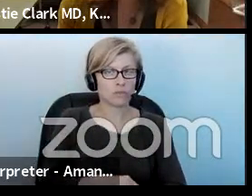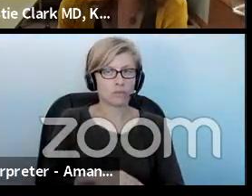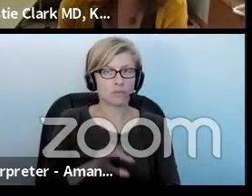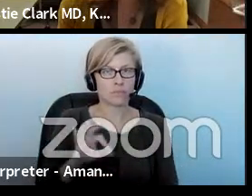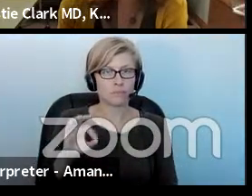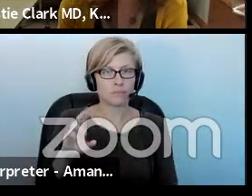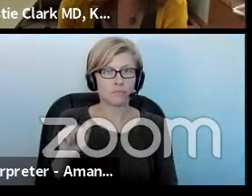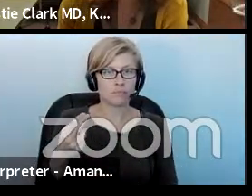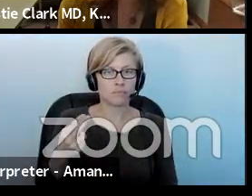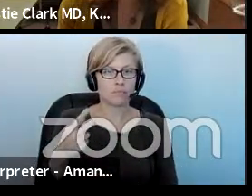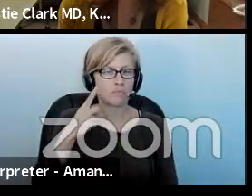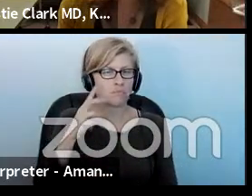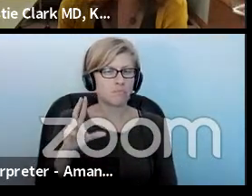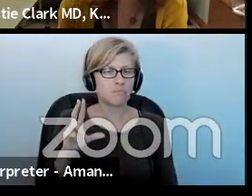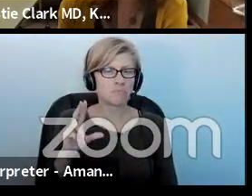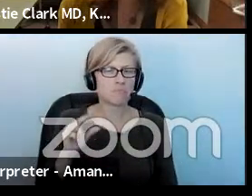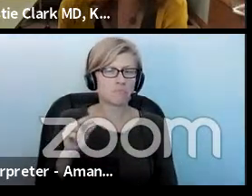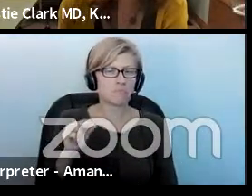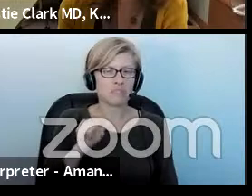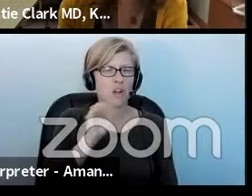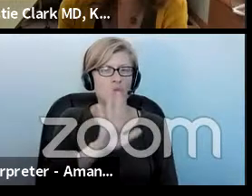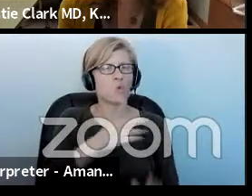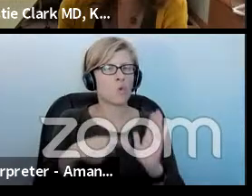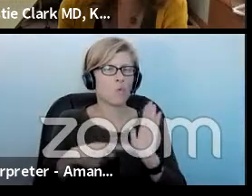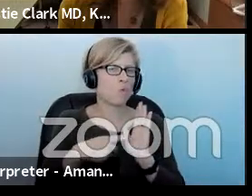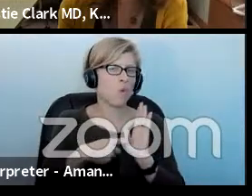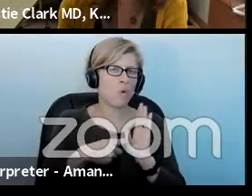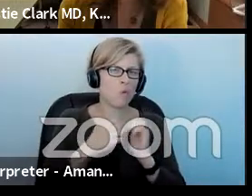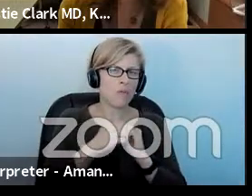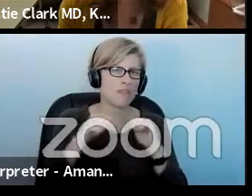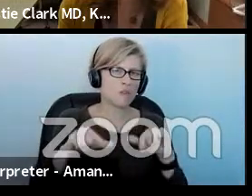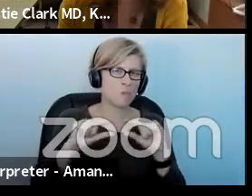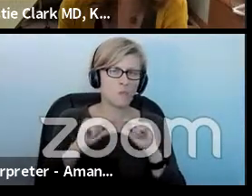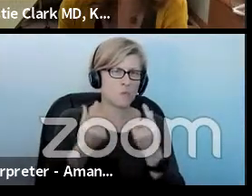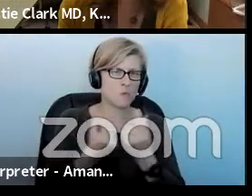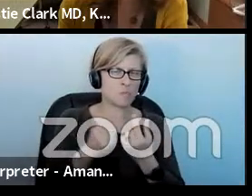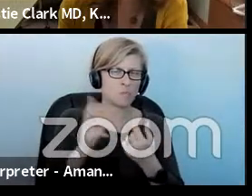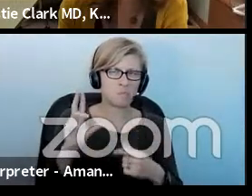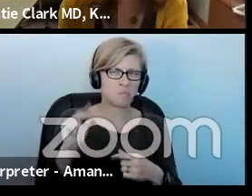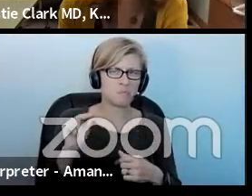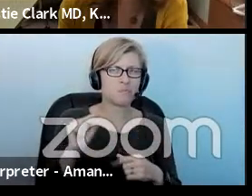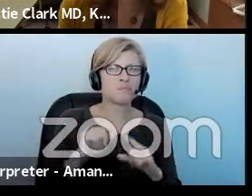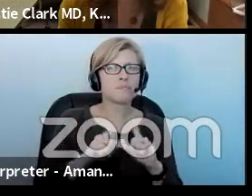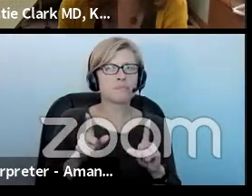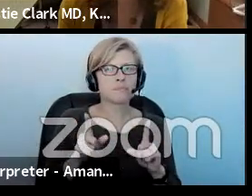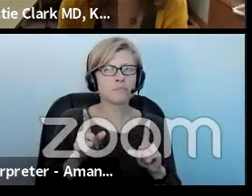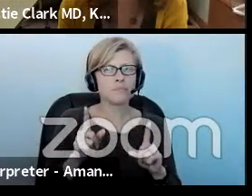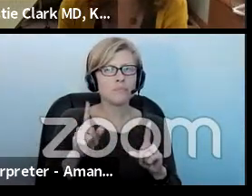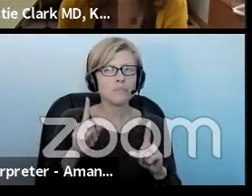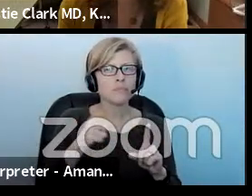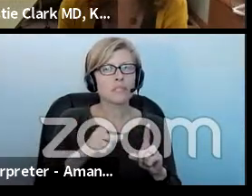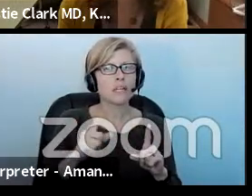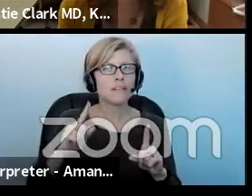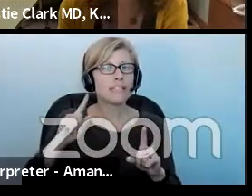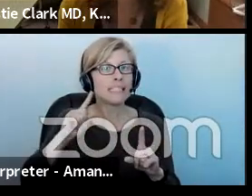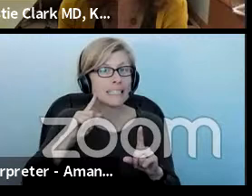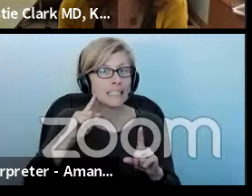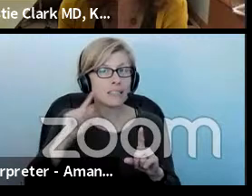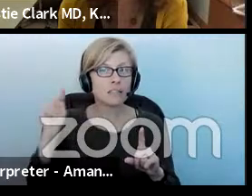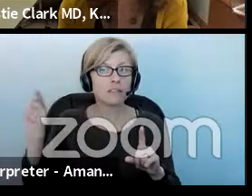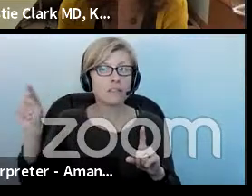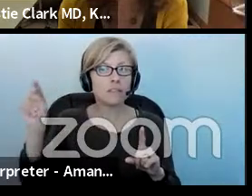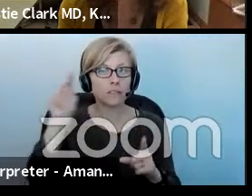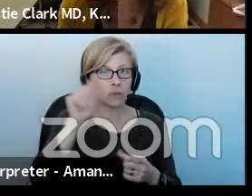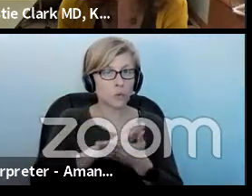I personally don't think that's necessarily your role in this group, but certainly if you hear of districts that